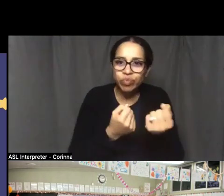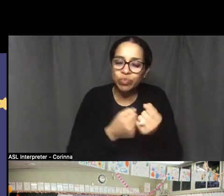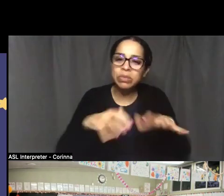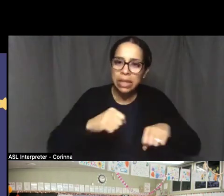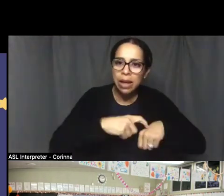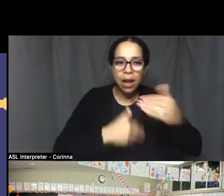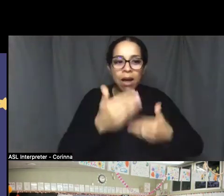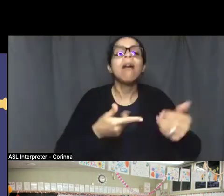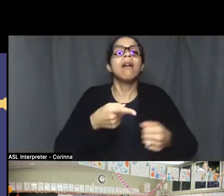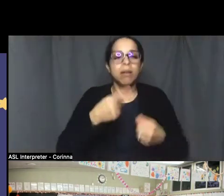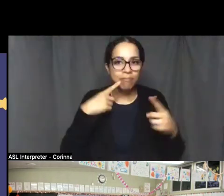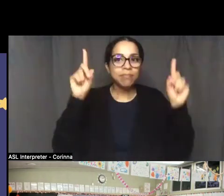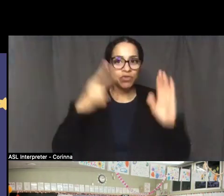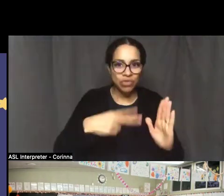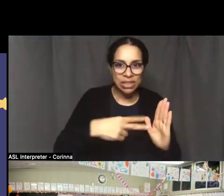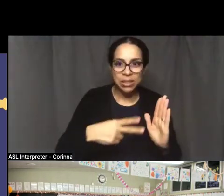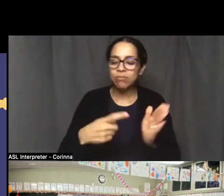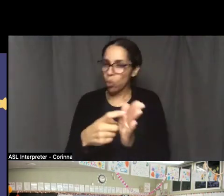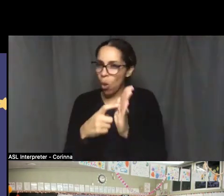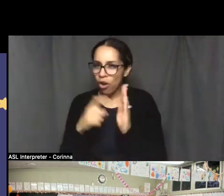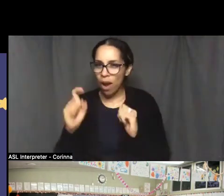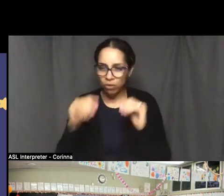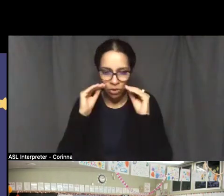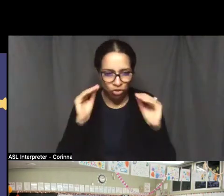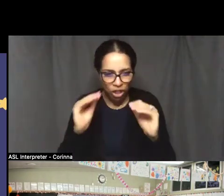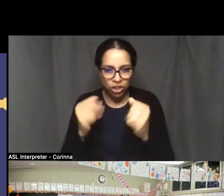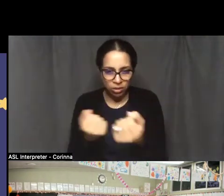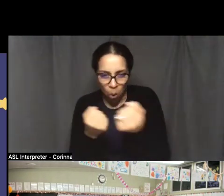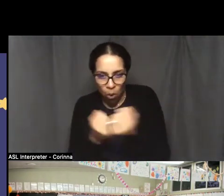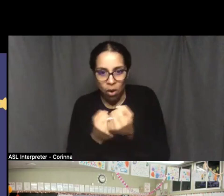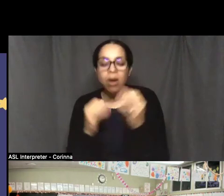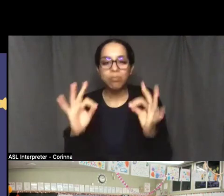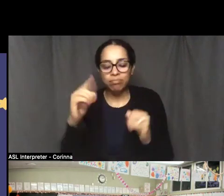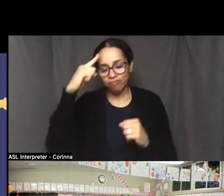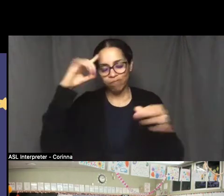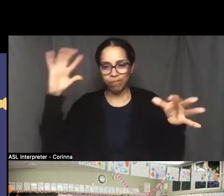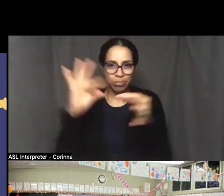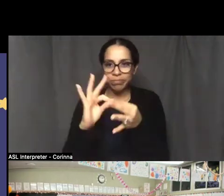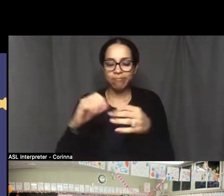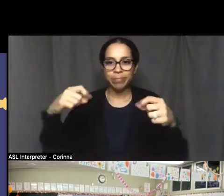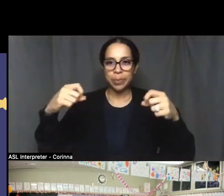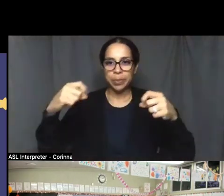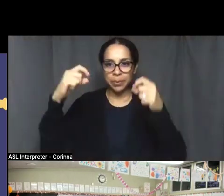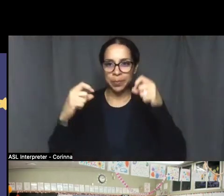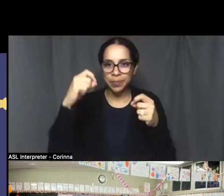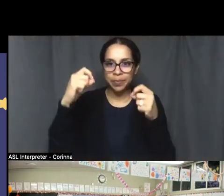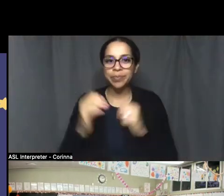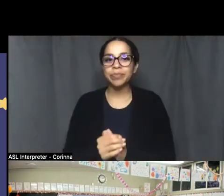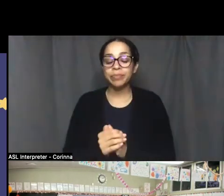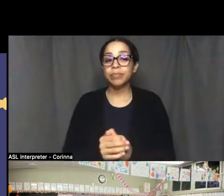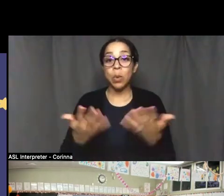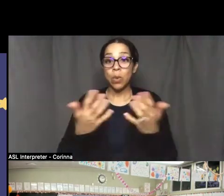they need so we can stimulate that to happen in their brain. So here are the components of learning to read.